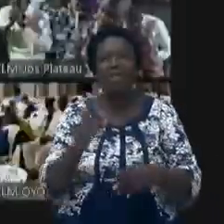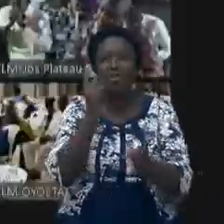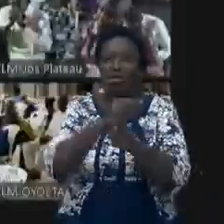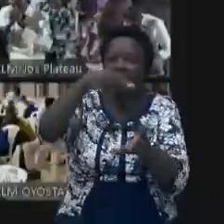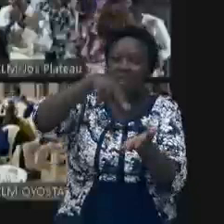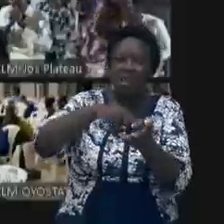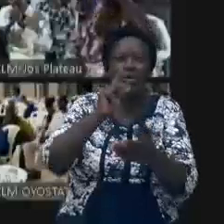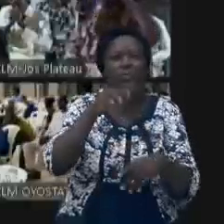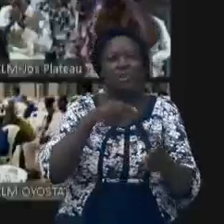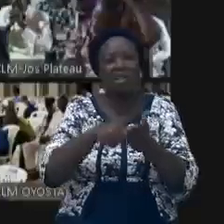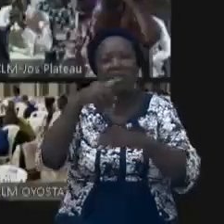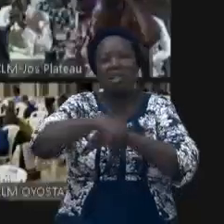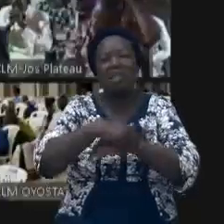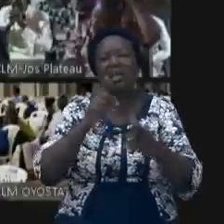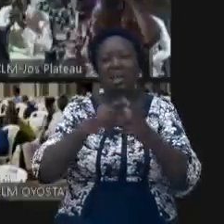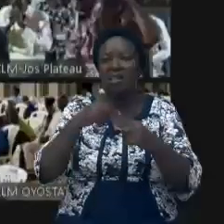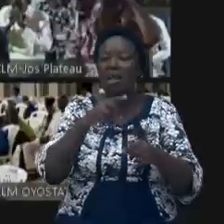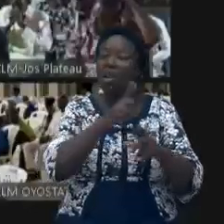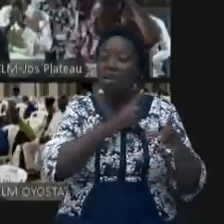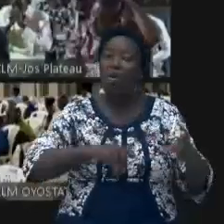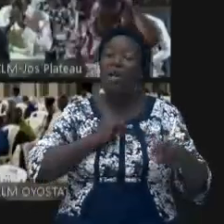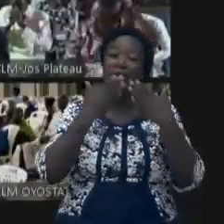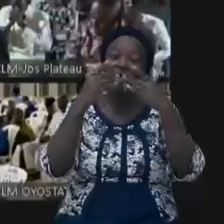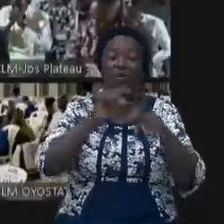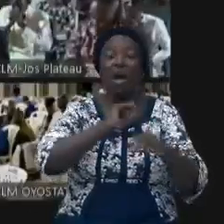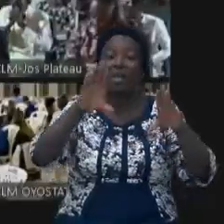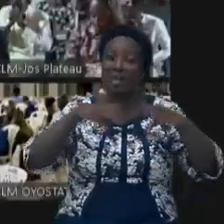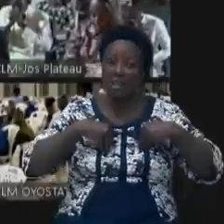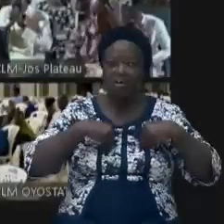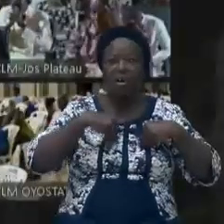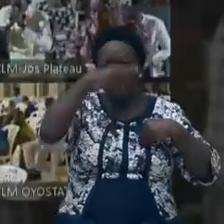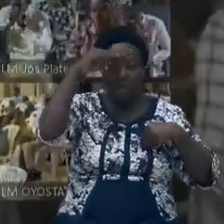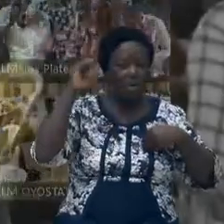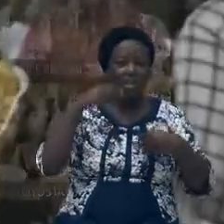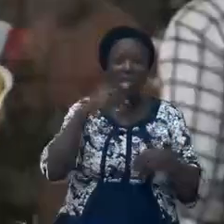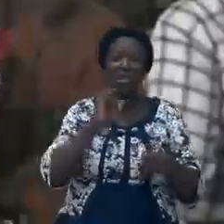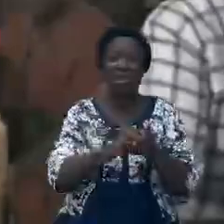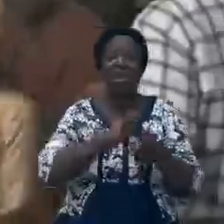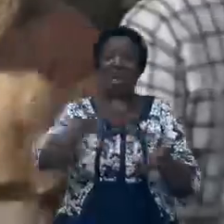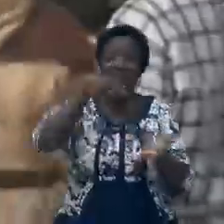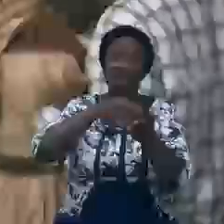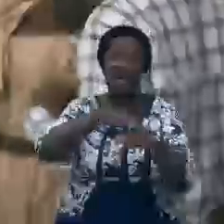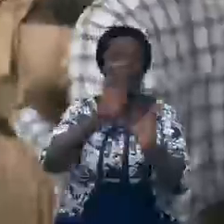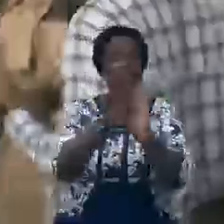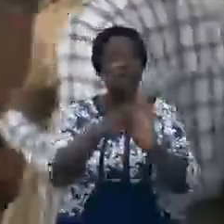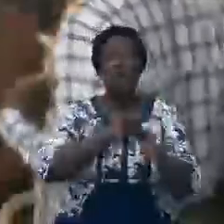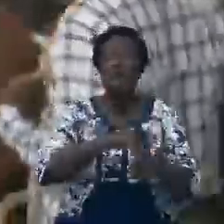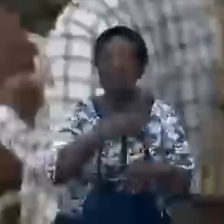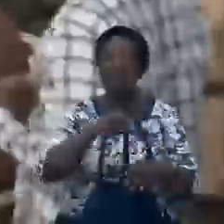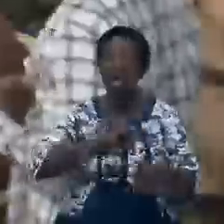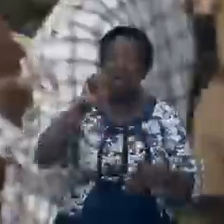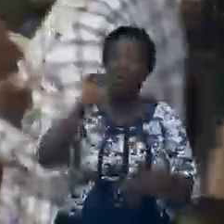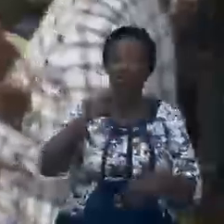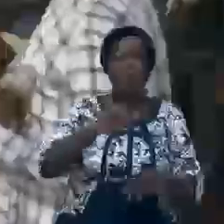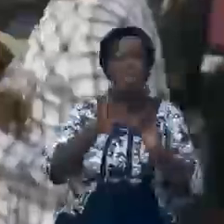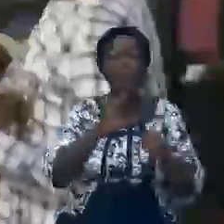more abundantly. Just stand up and say, Lord, I thank you. I accept. It says, I stand at the door and